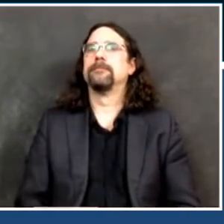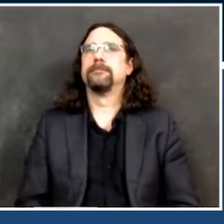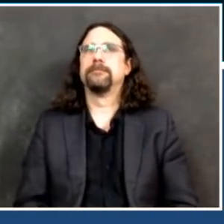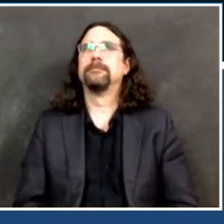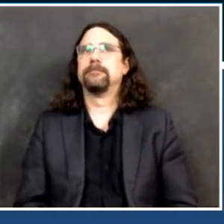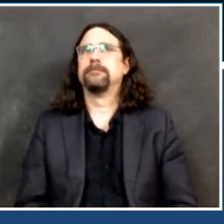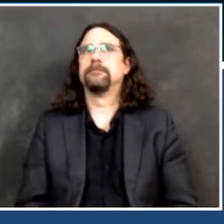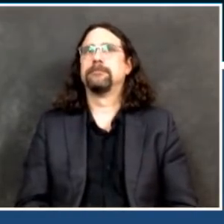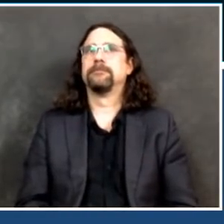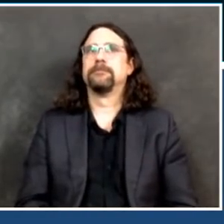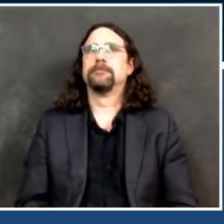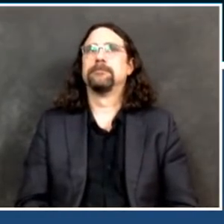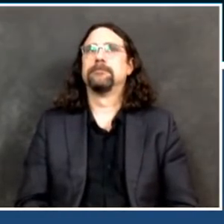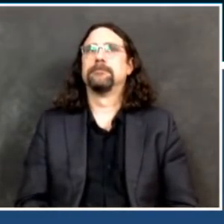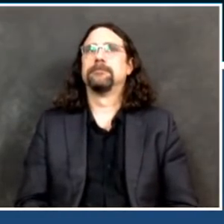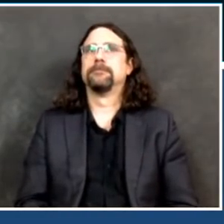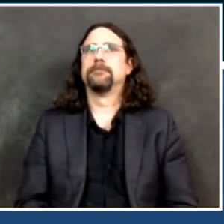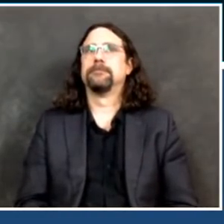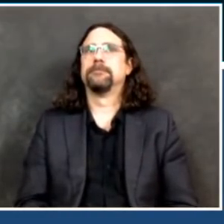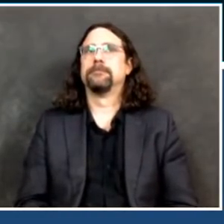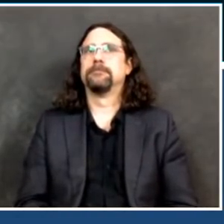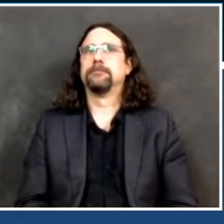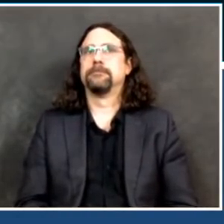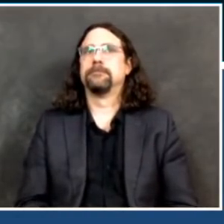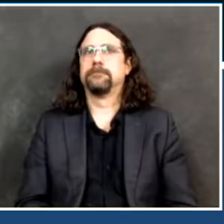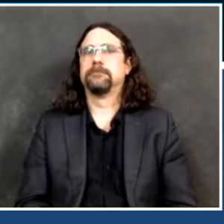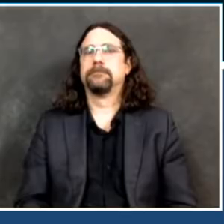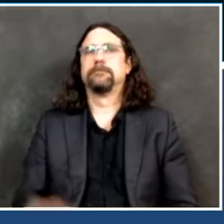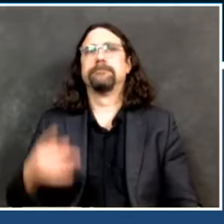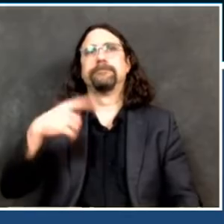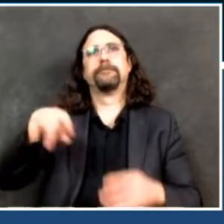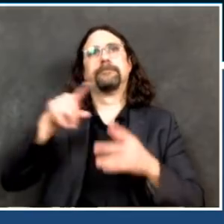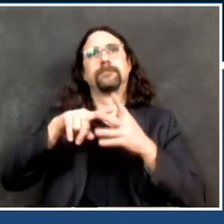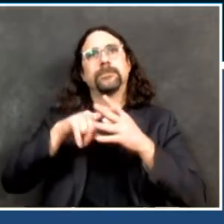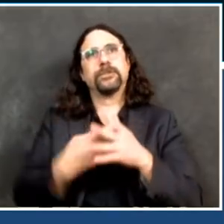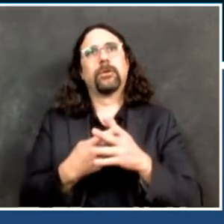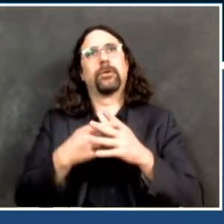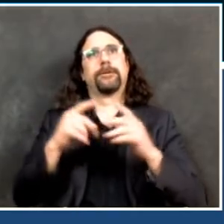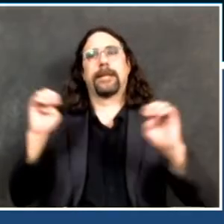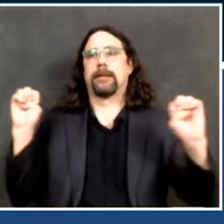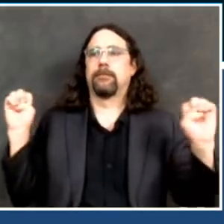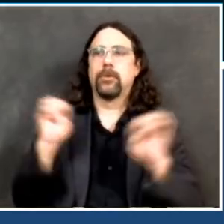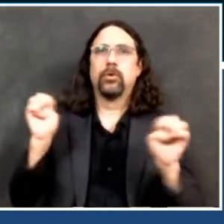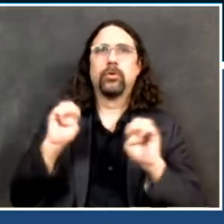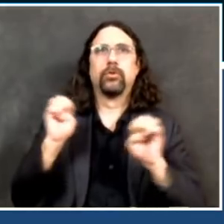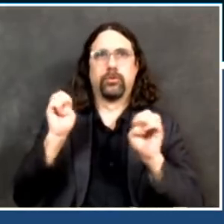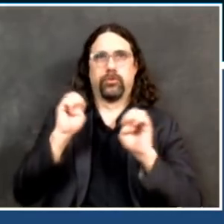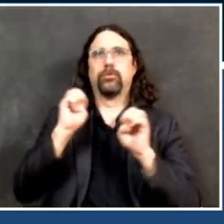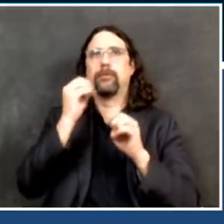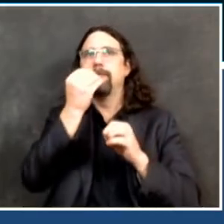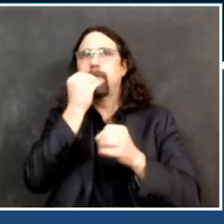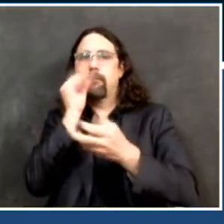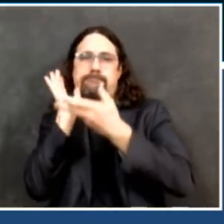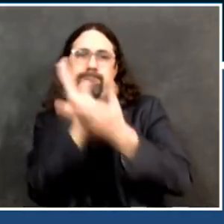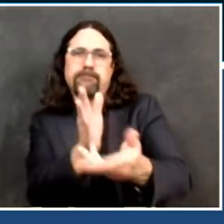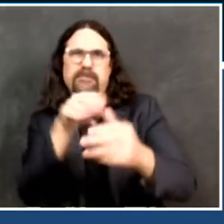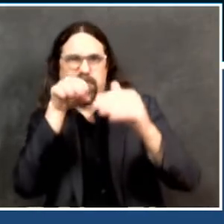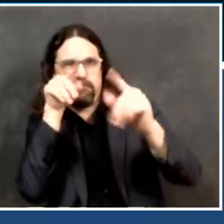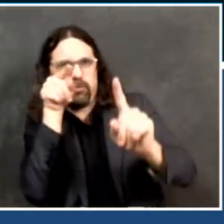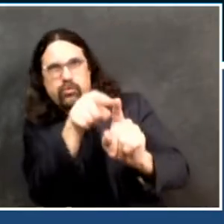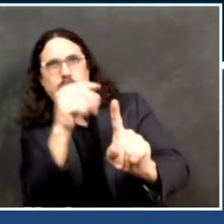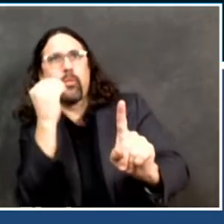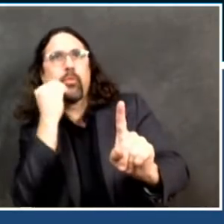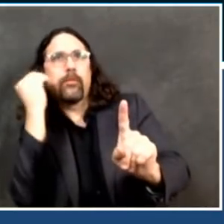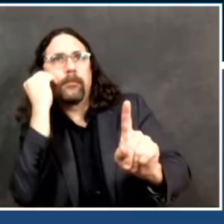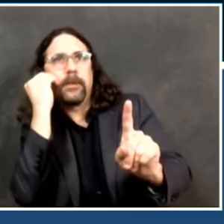out, who literally can't get out physically. Maybe they're disabled, or seniors who can't get out and get food and don't have anyone to get it for them. Folks